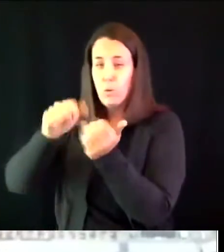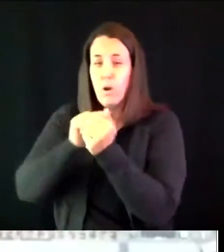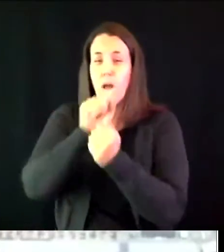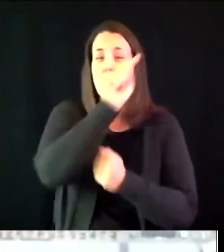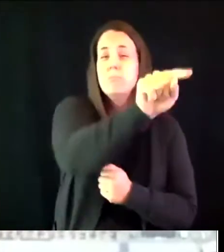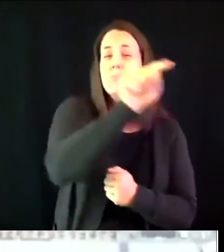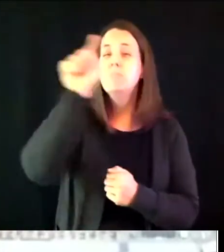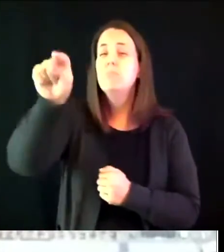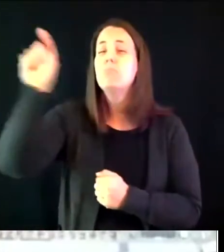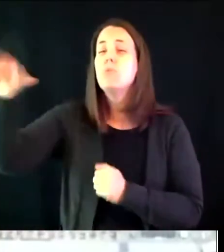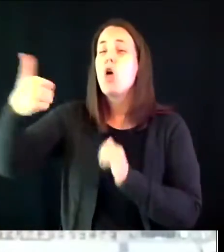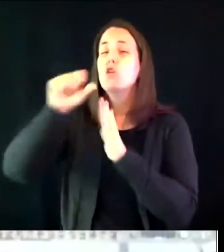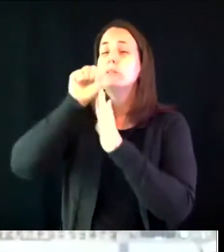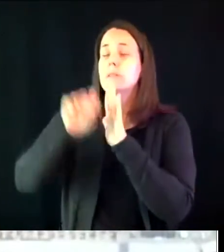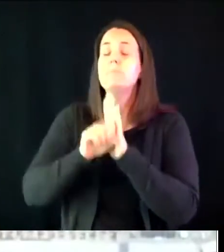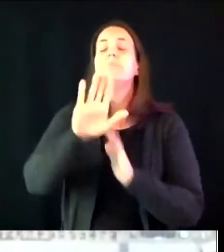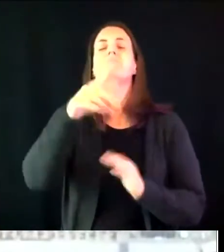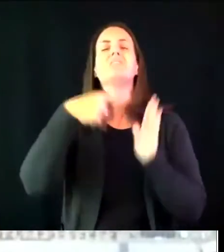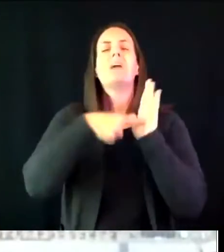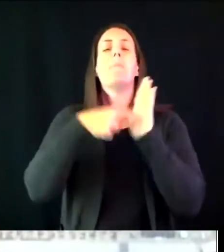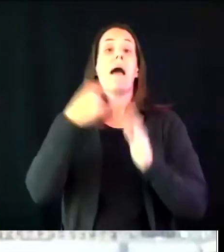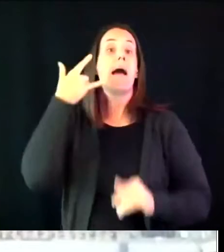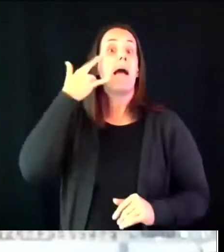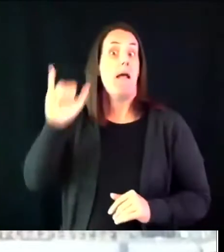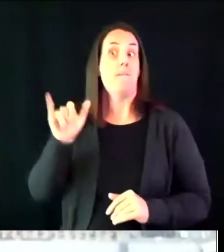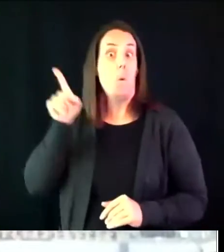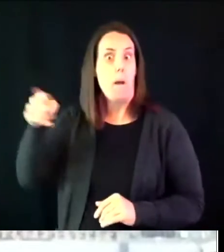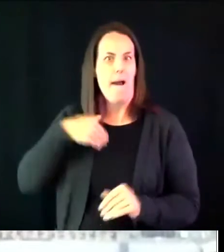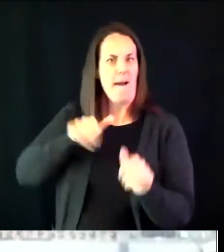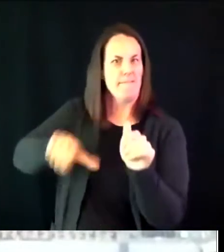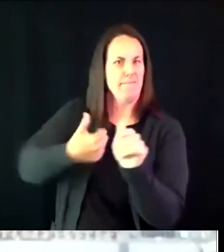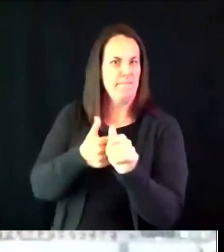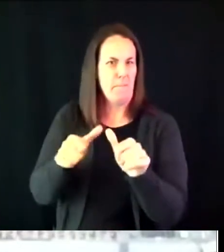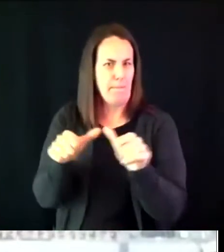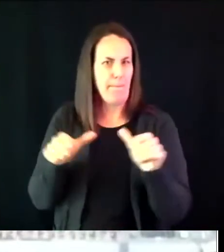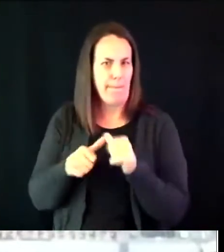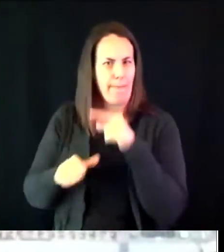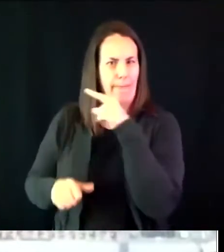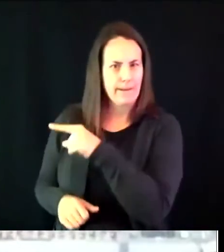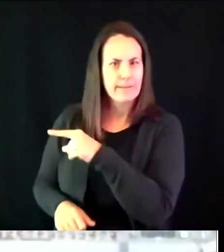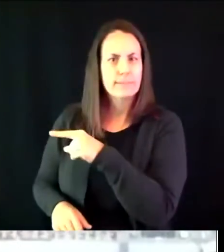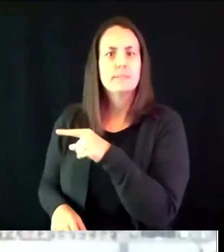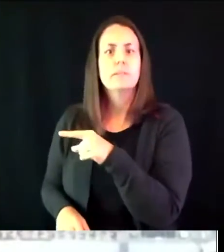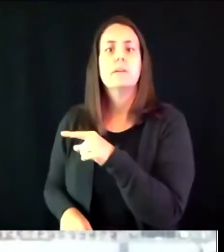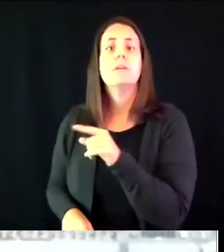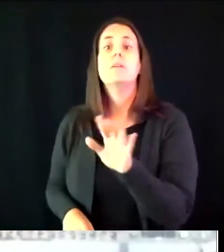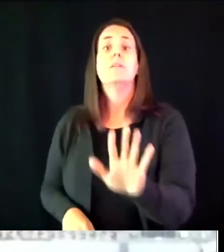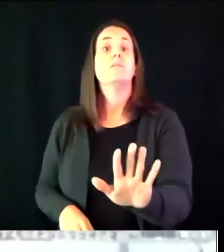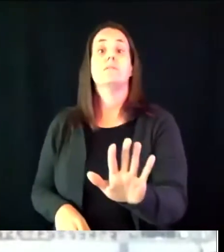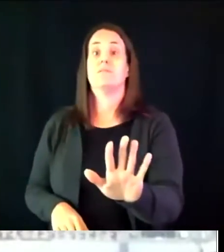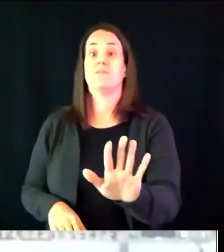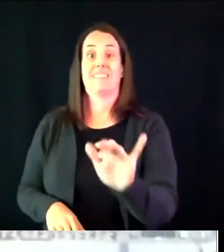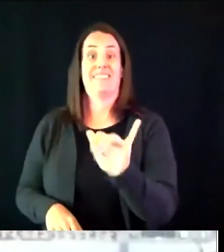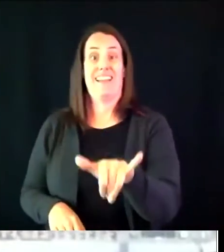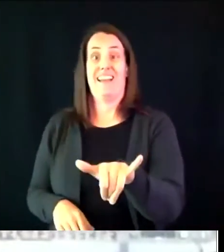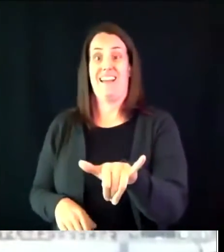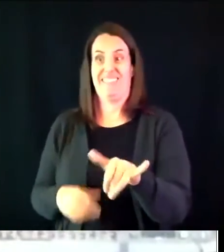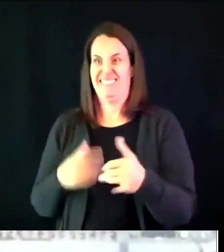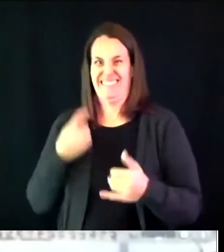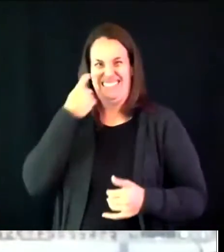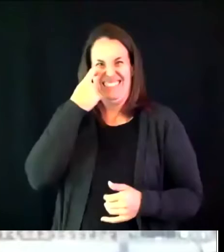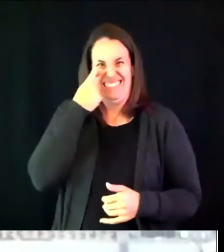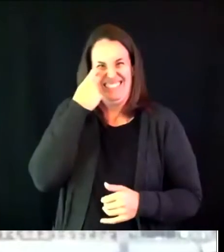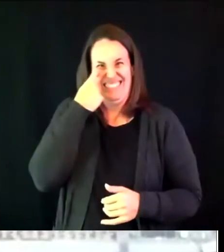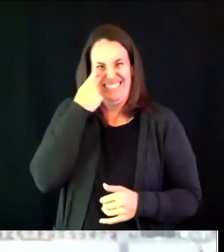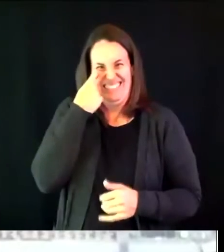in California. And as a matter of fact, just before I stepped on this briefing, we had a visit